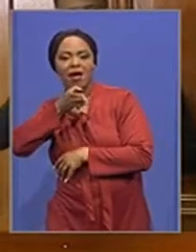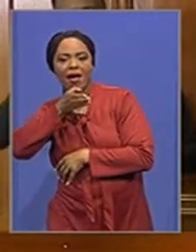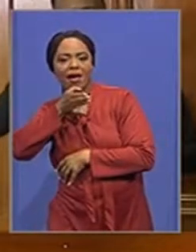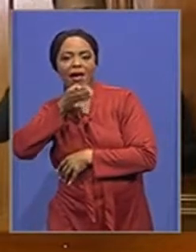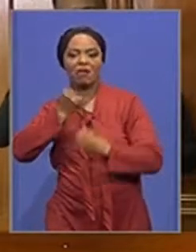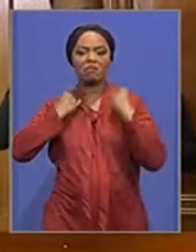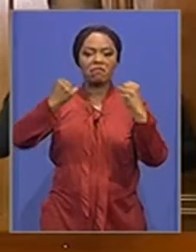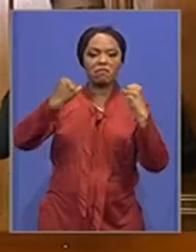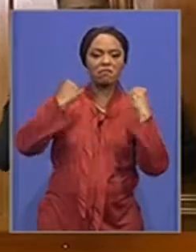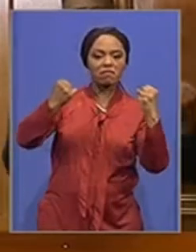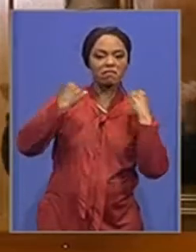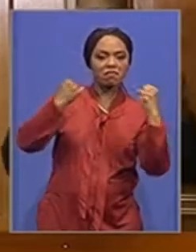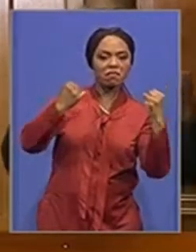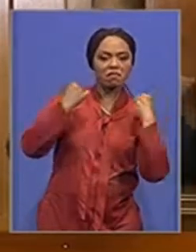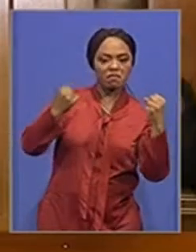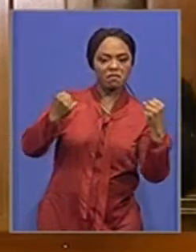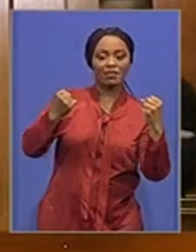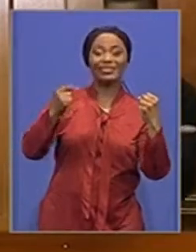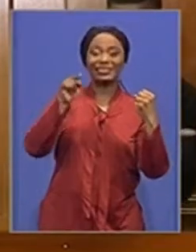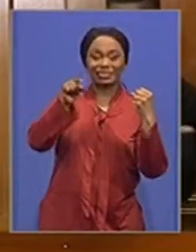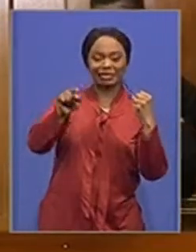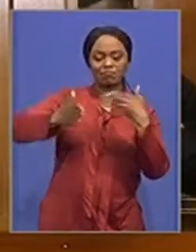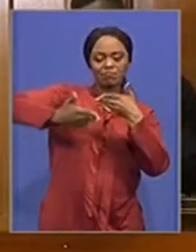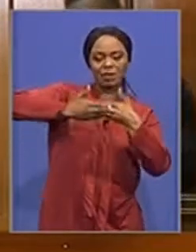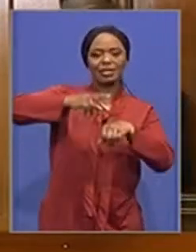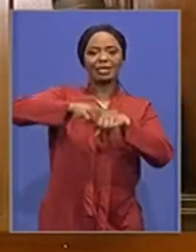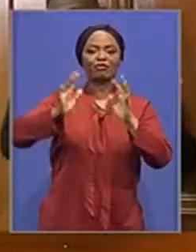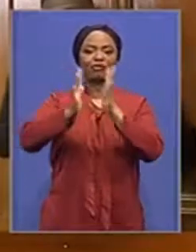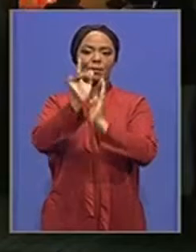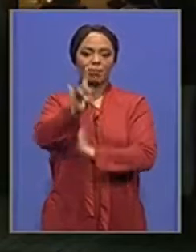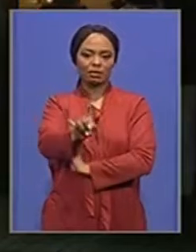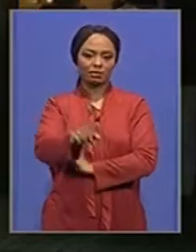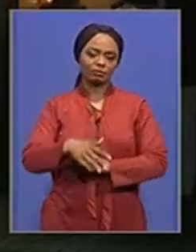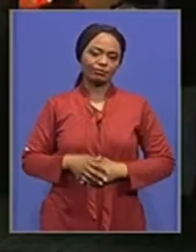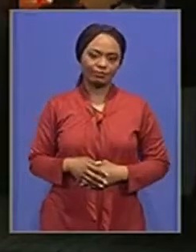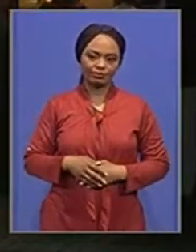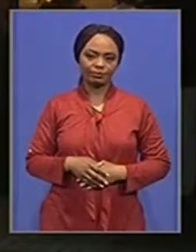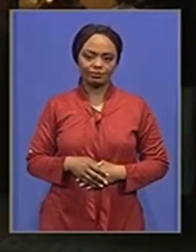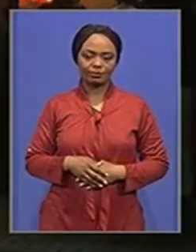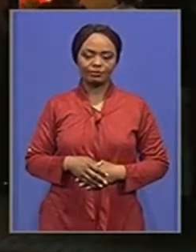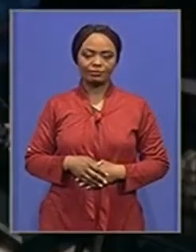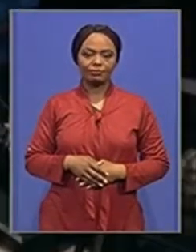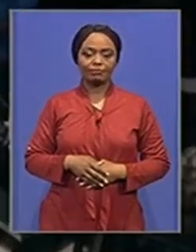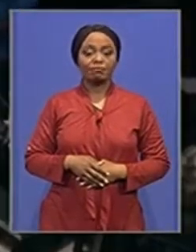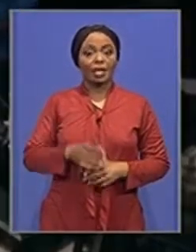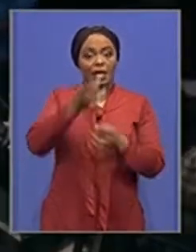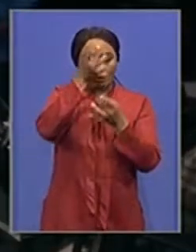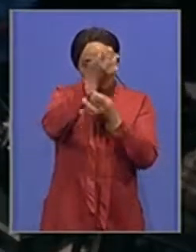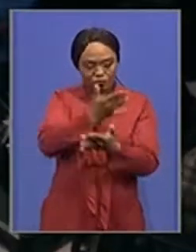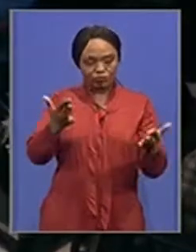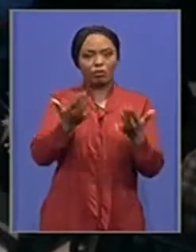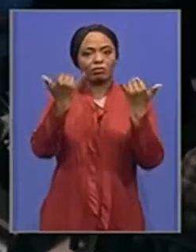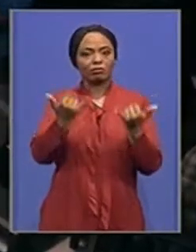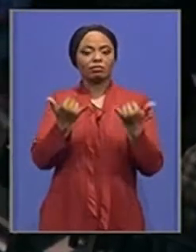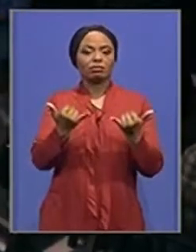fitness centers will need to close by 10 p.m. O itsisitse gape gore dikopano segolo se